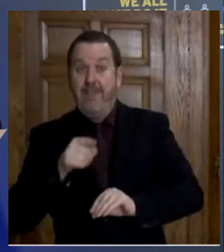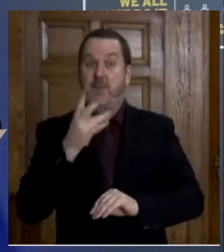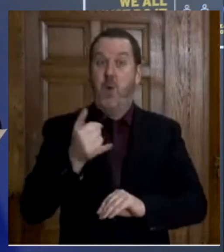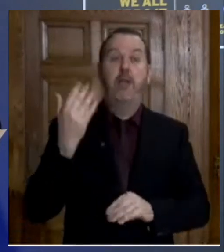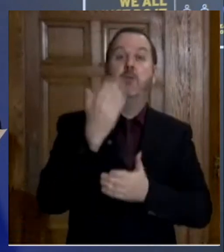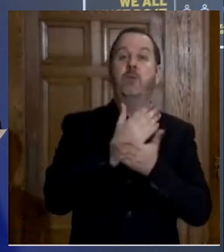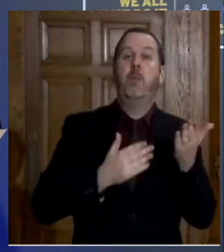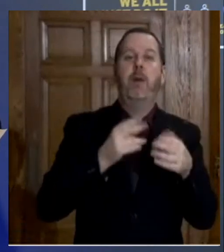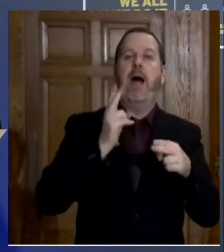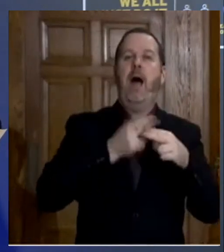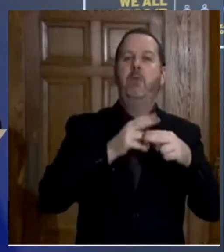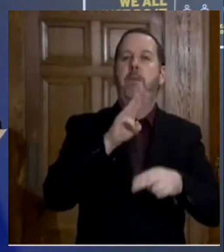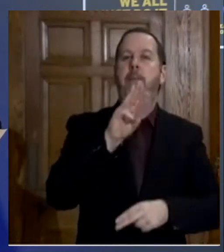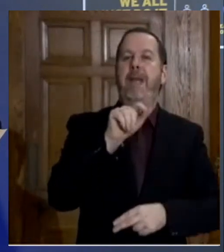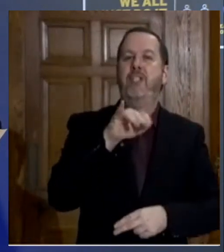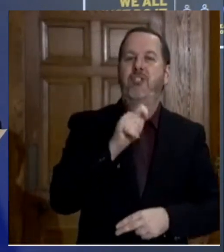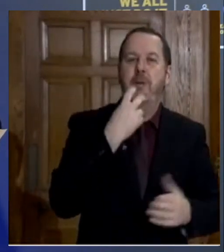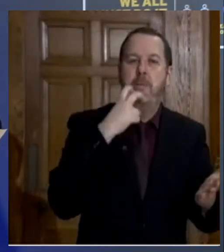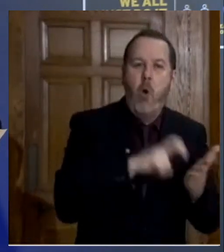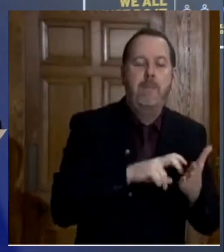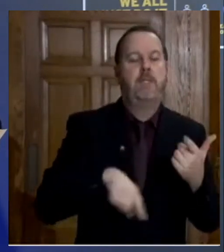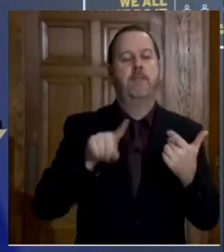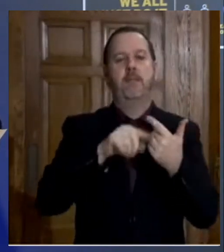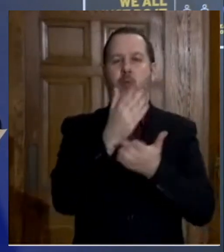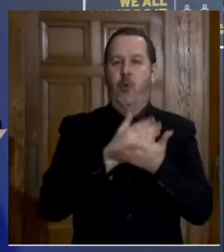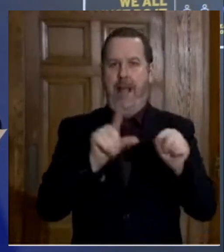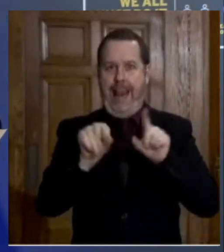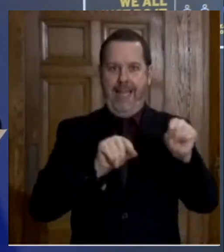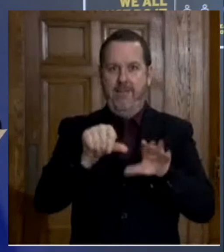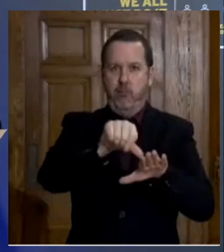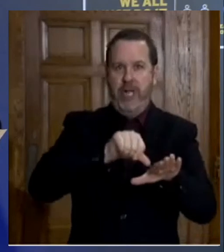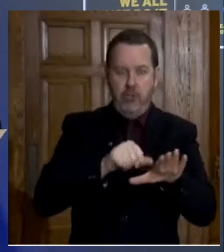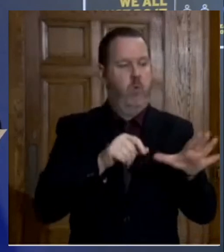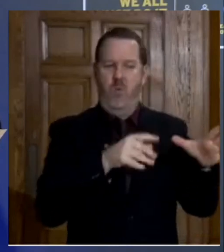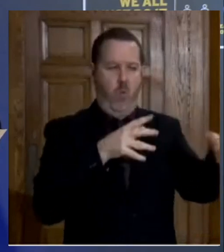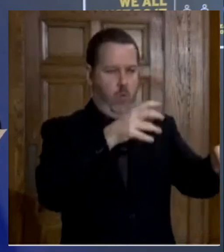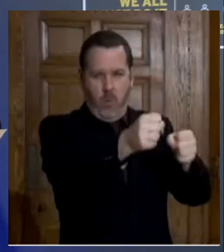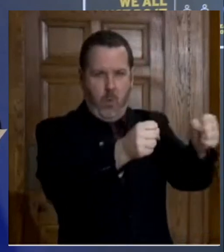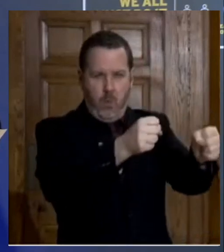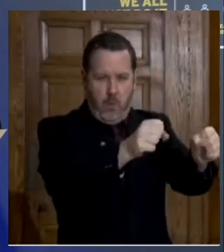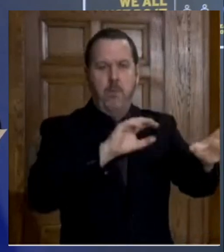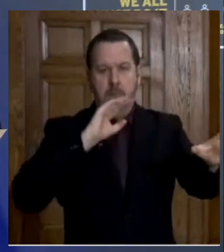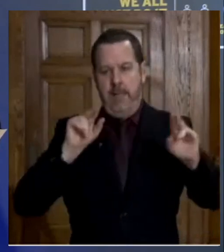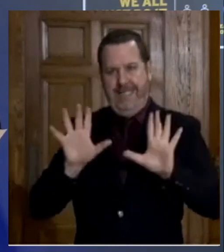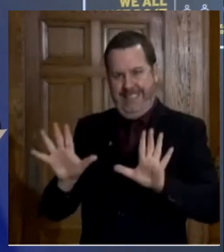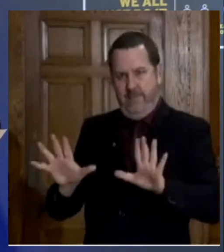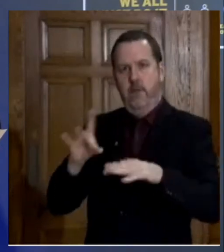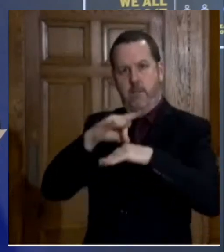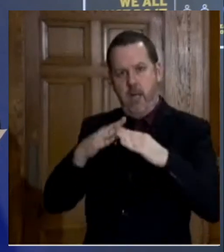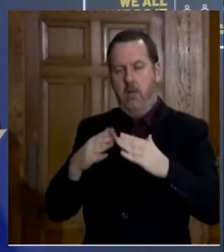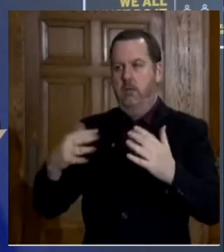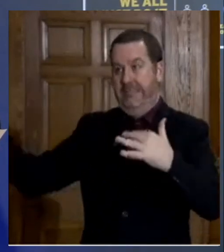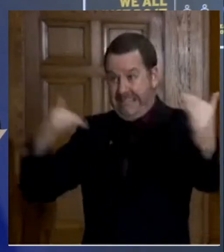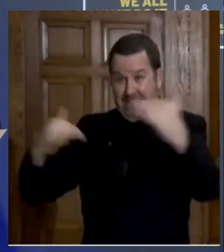those outpatient appointments, so that we could reposition our health service, the workers in it, and our hospitals to support high